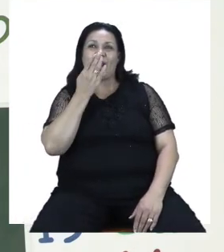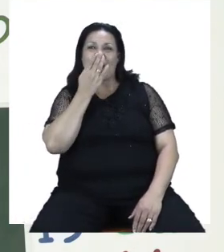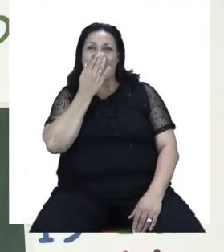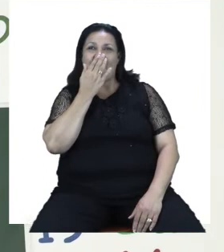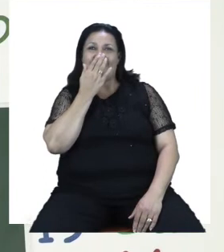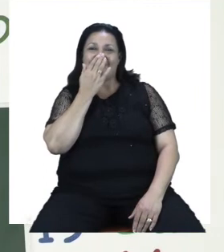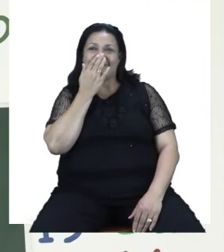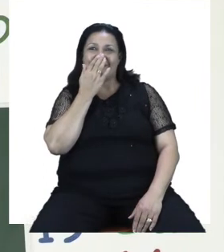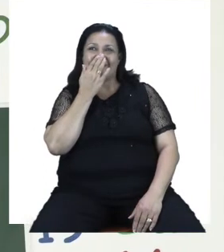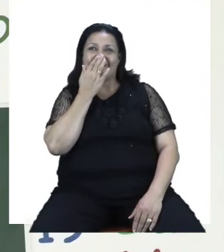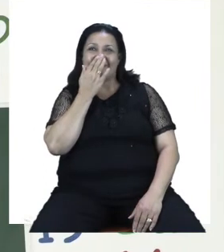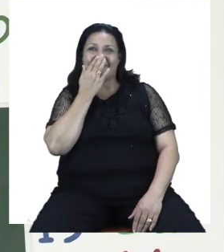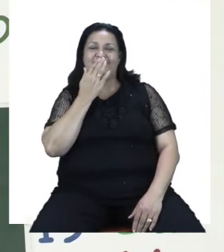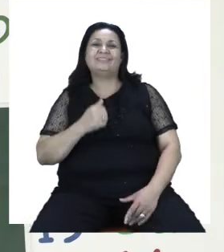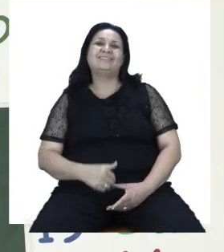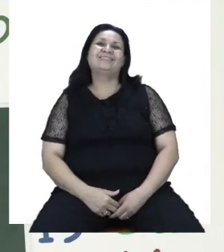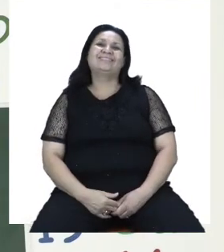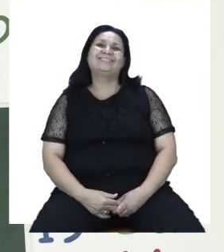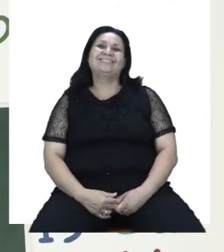nose. Boop, boop, boop, boop, boop.